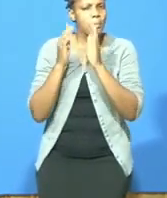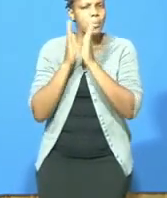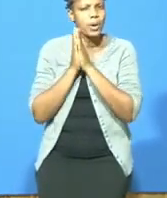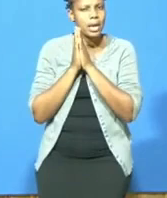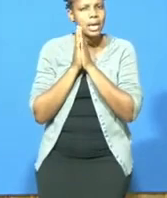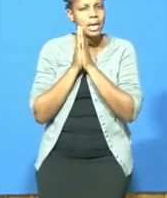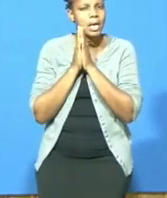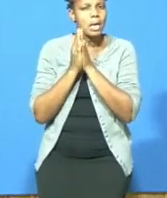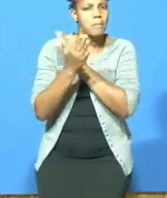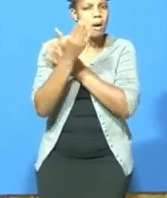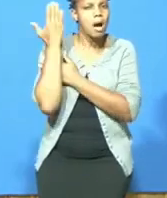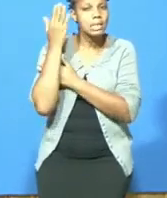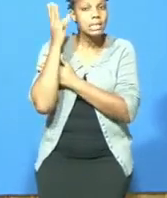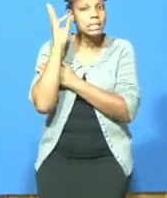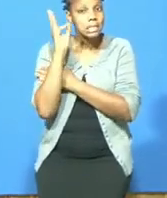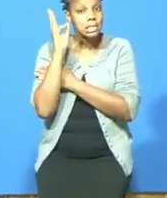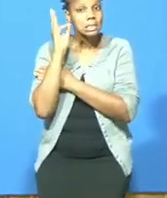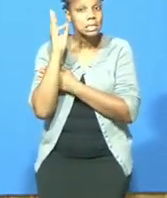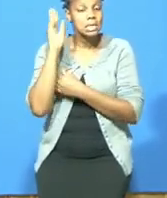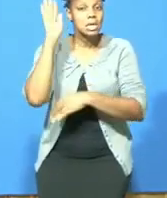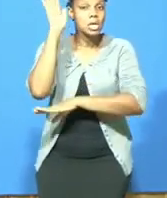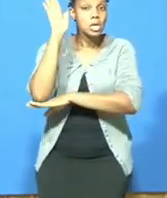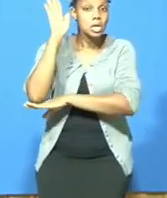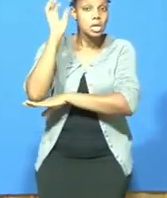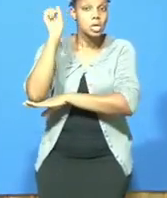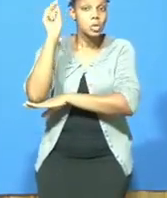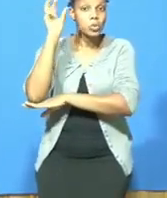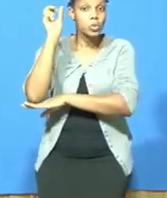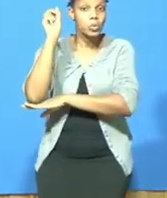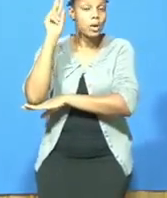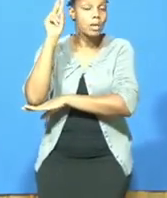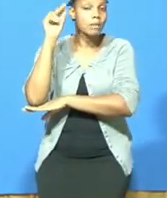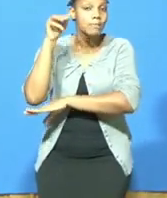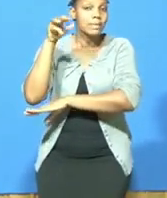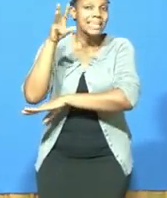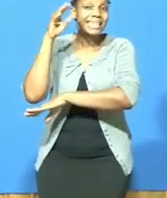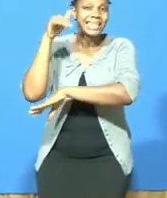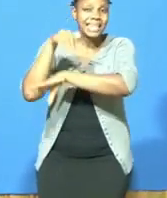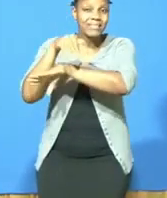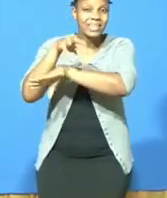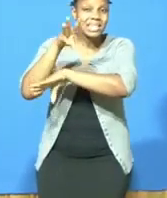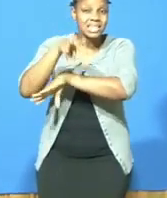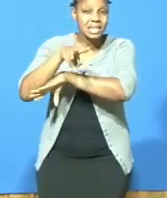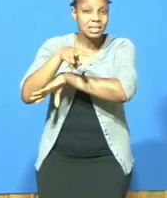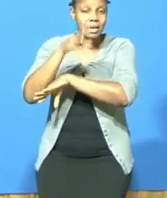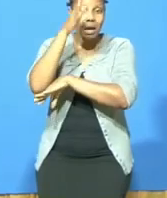6 a.m., 12 noon, and 6 p.m. The Lord bless you. On behalf